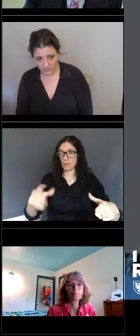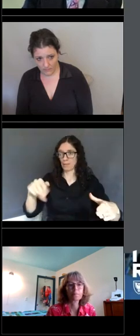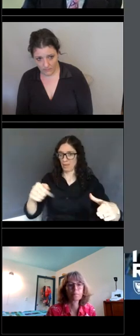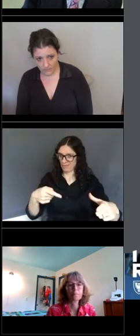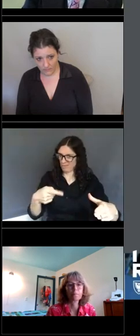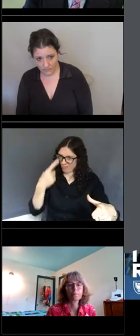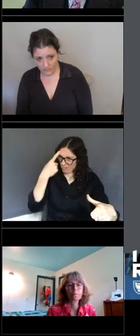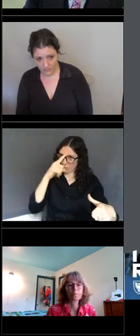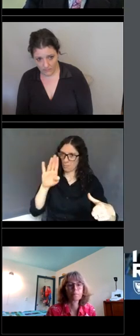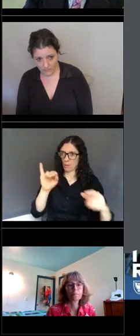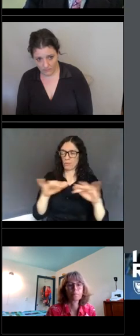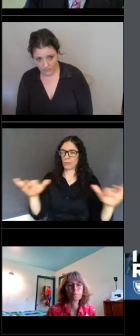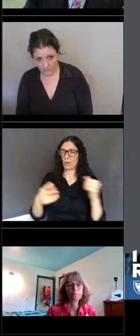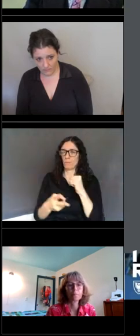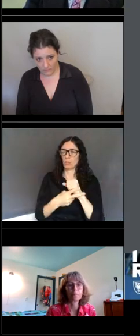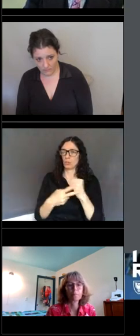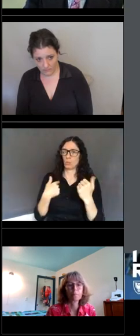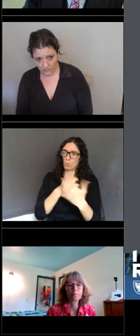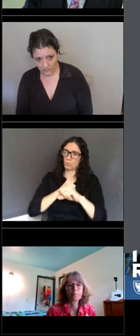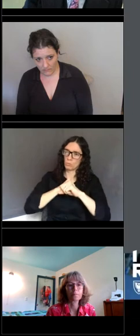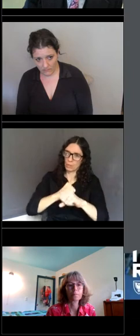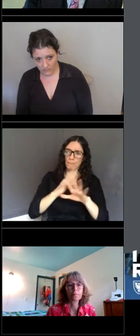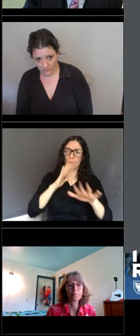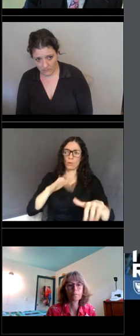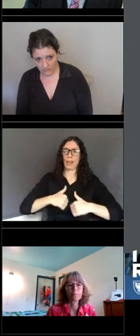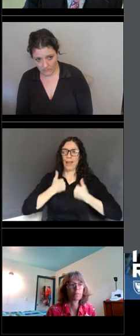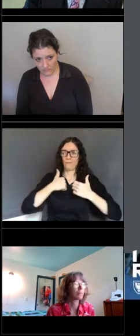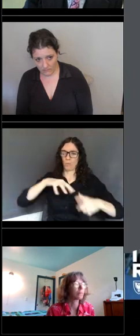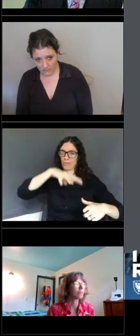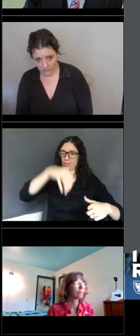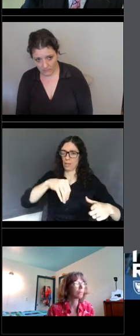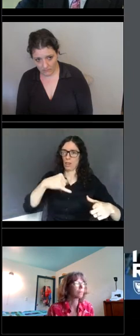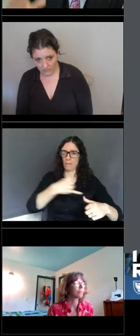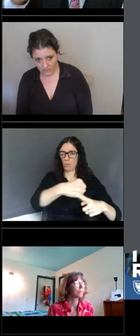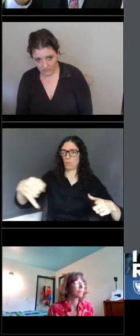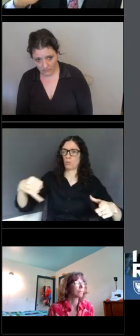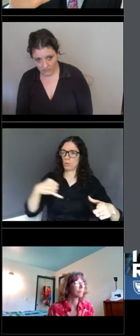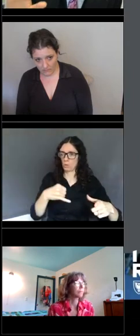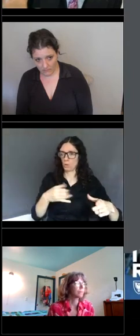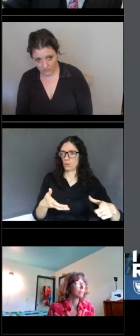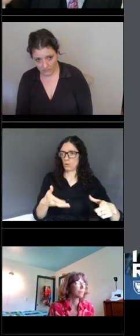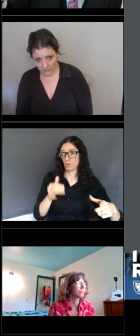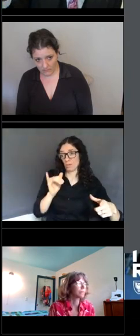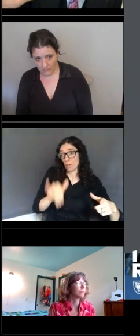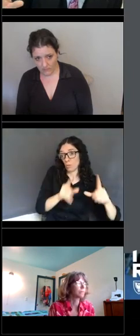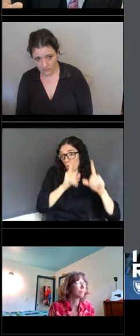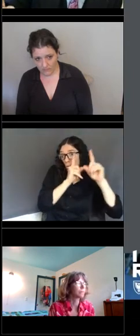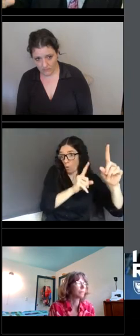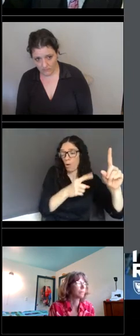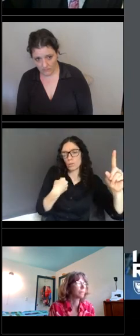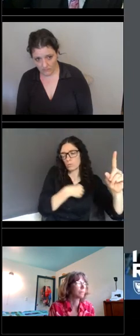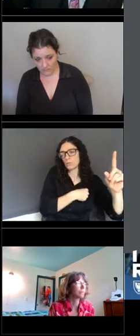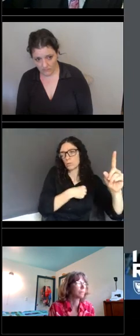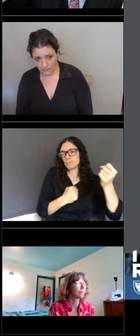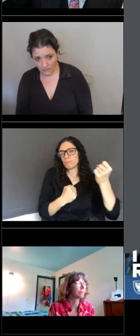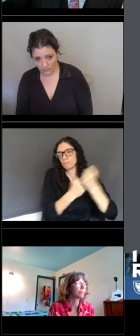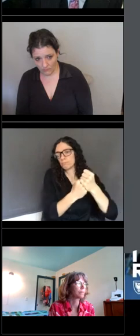biodiversity and protect marine life within their borders. So because of that, even though we do acknowledge and understand